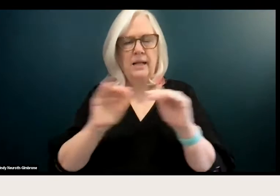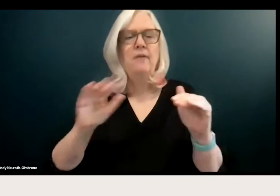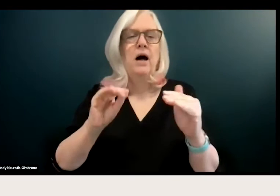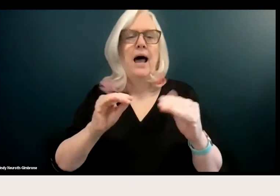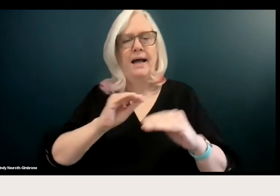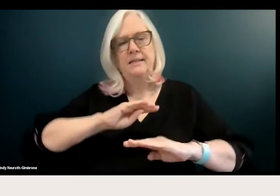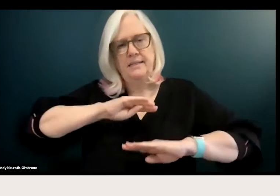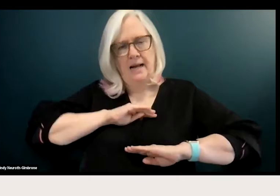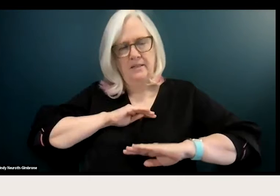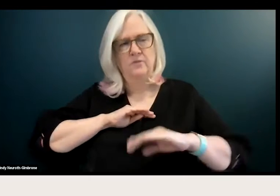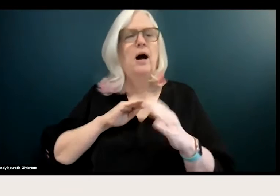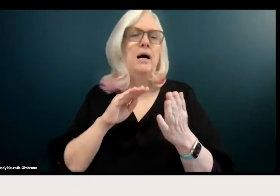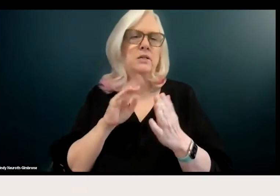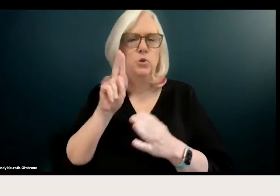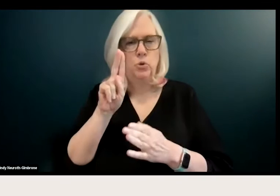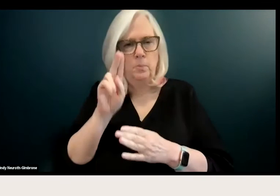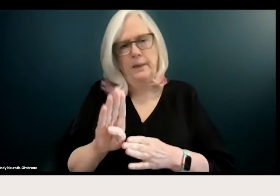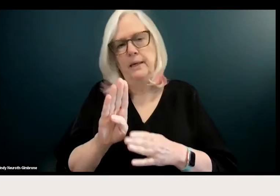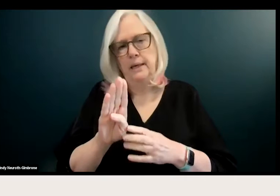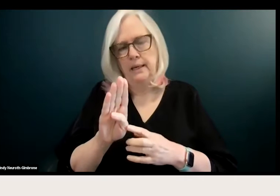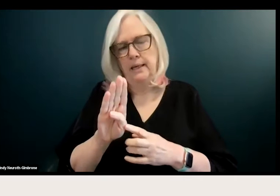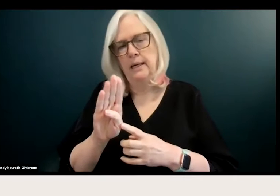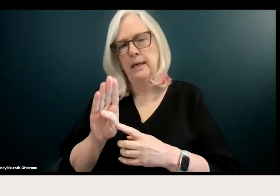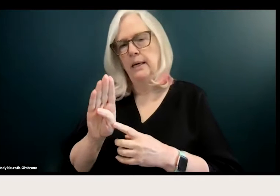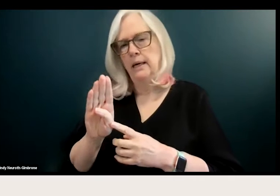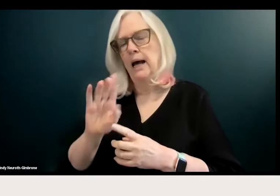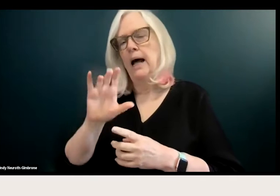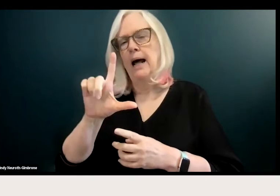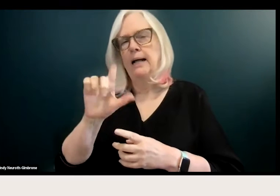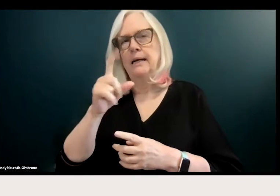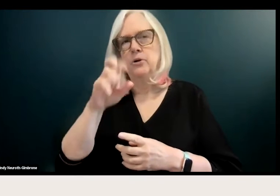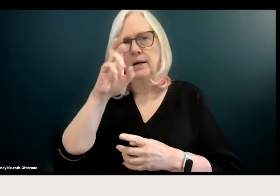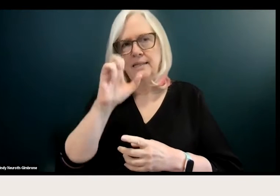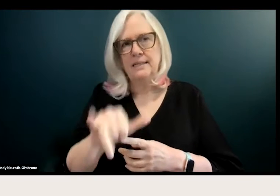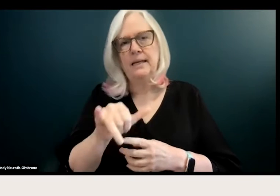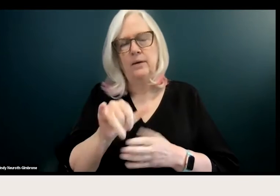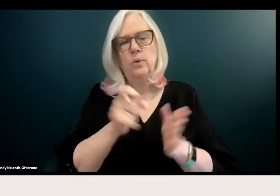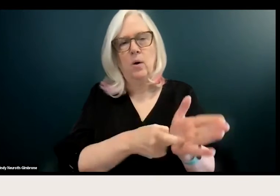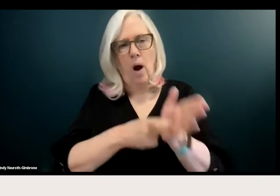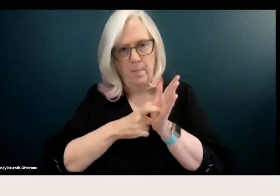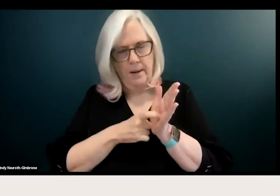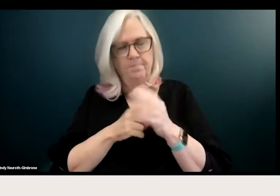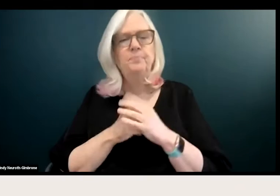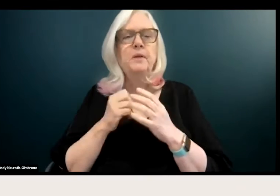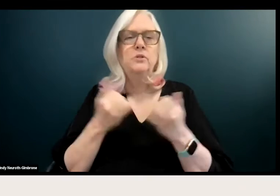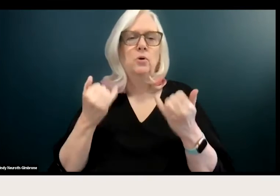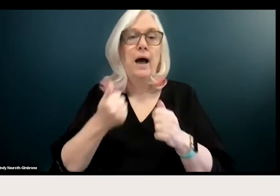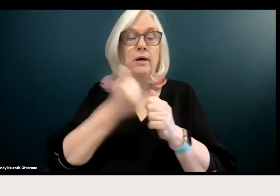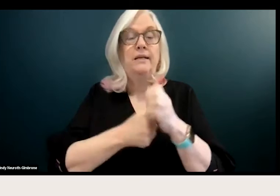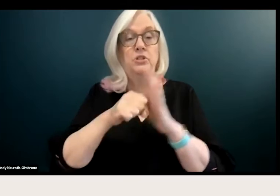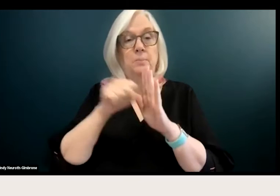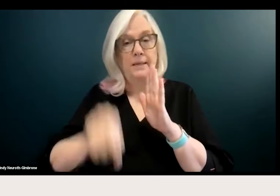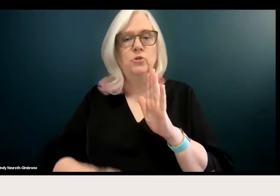that's part of your general education requirements for UB, basically. So each semester